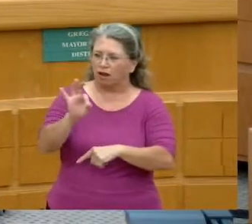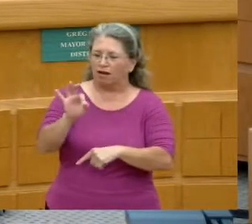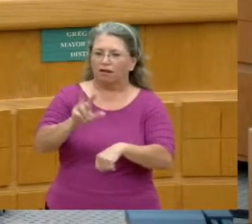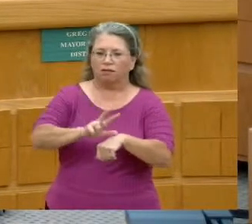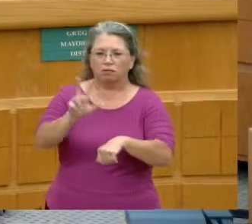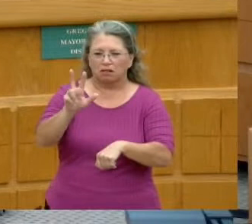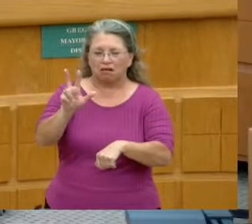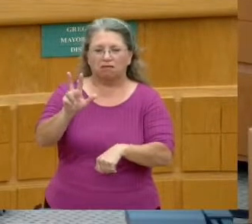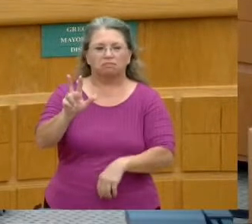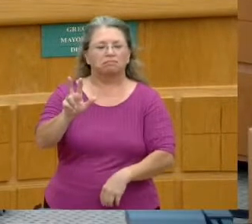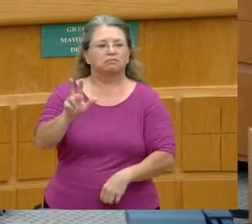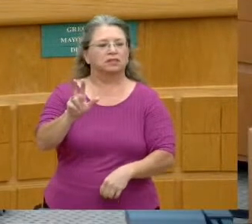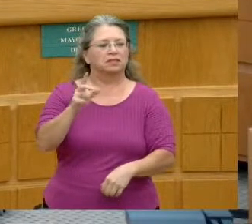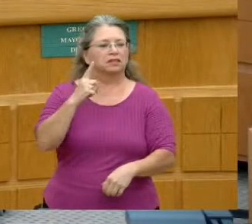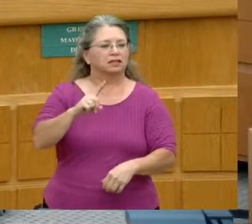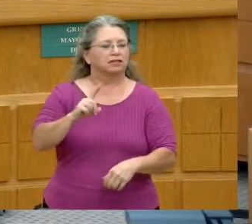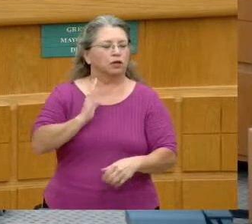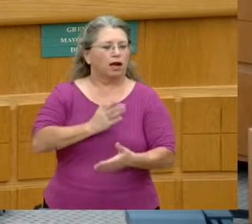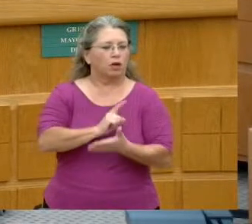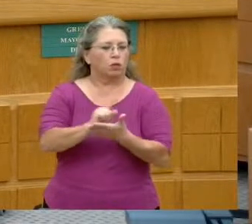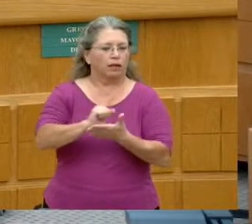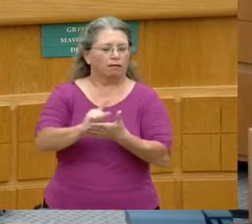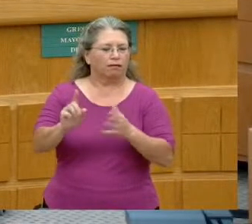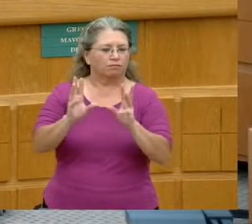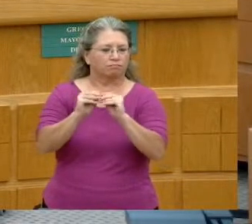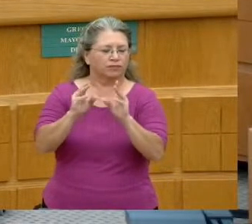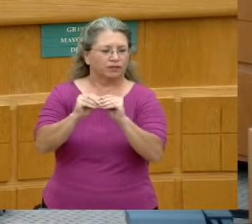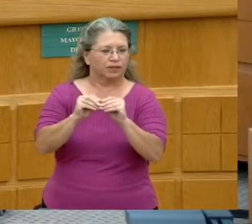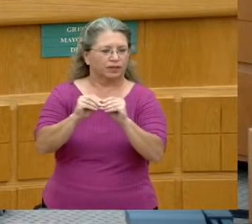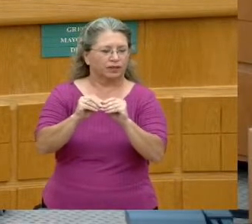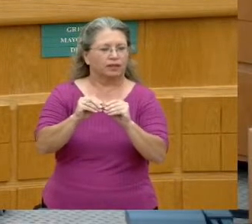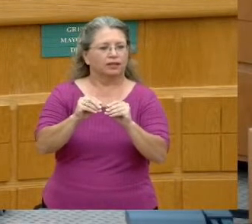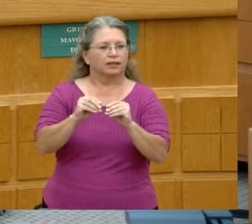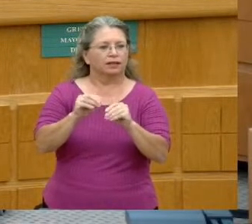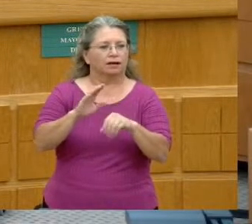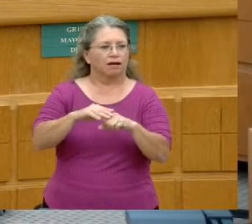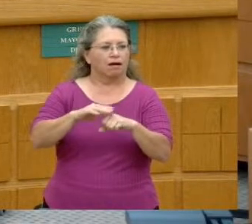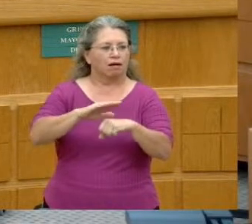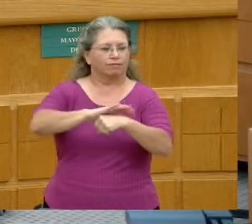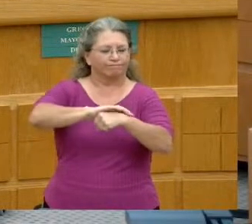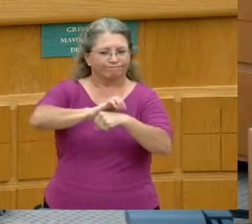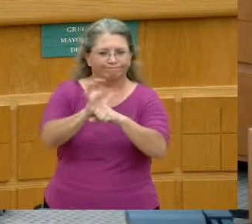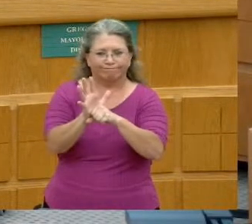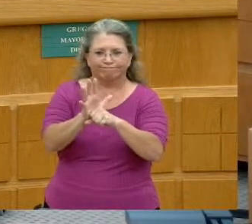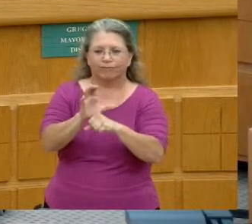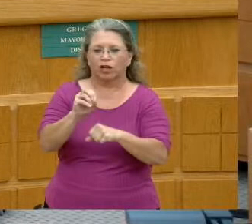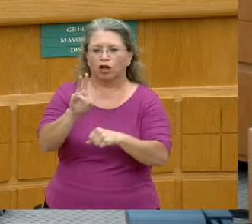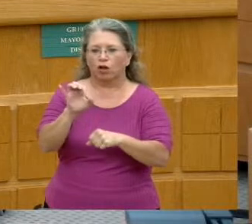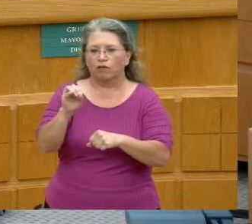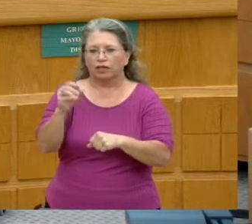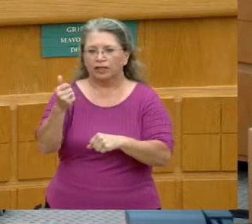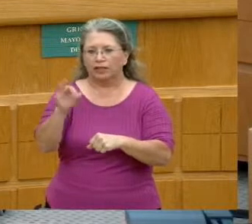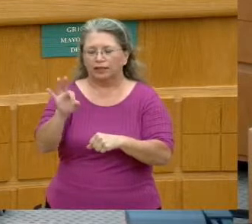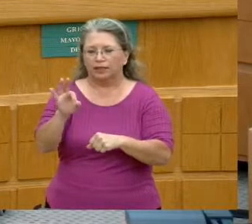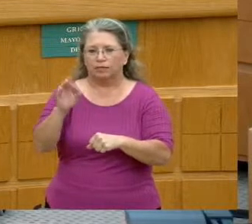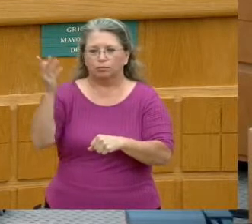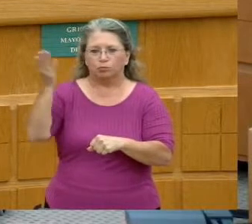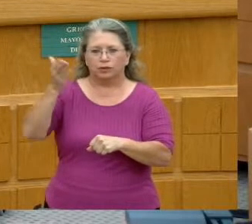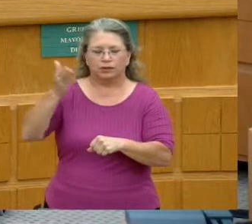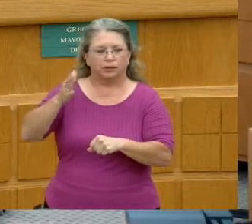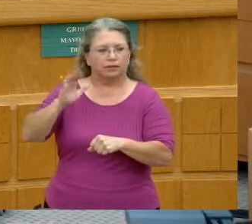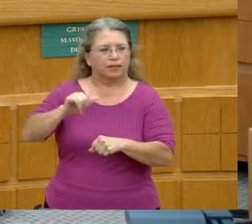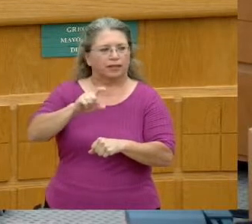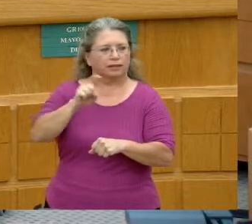our weekly briefing on COVID-19 as presented by Texas A&M Corpus Christi. And